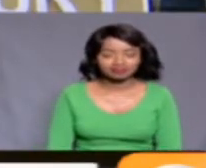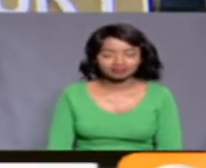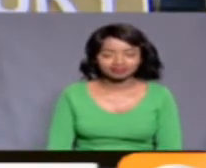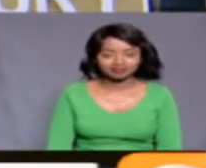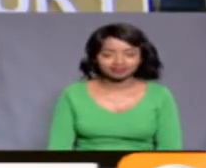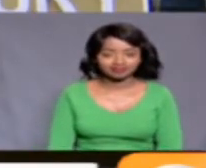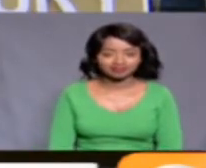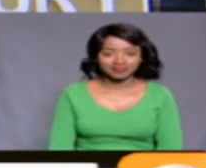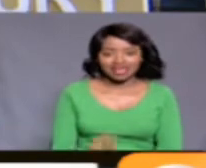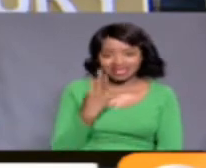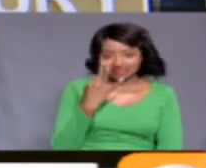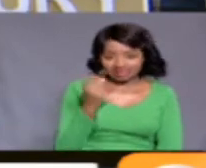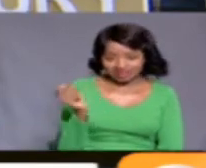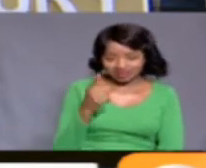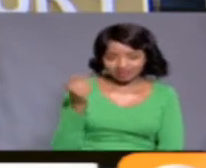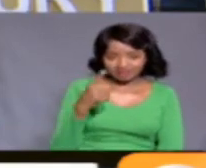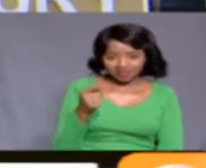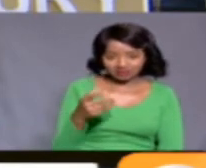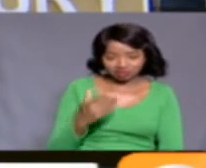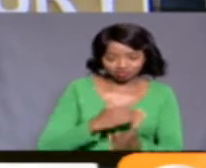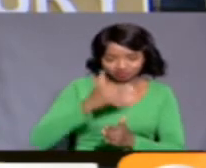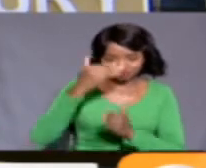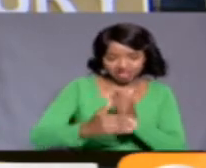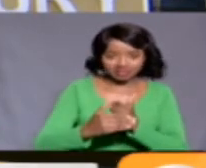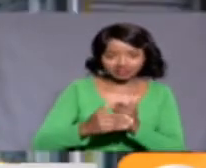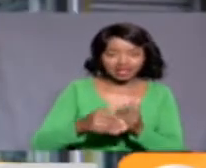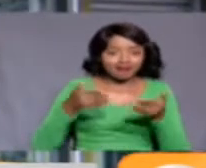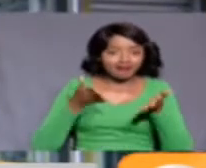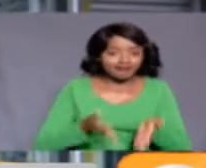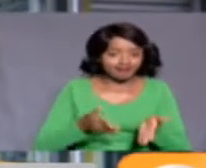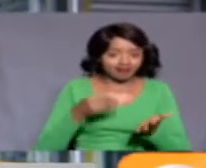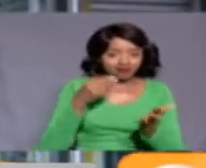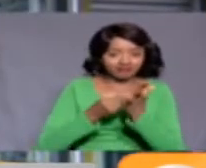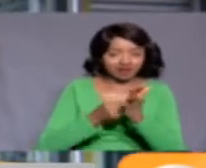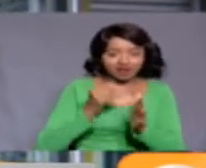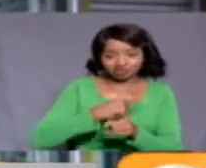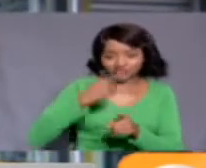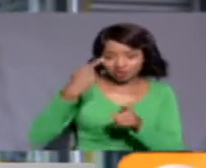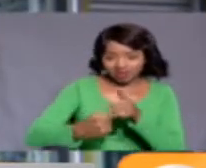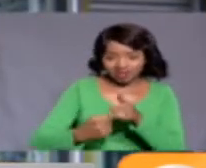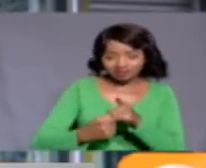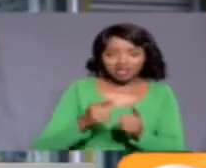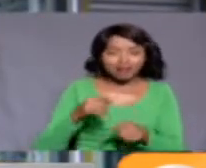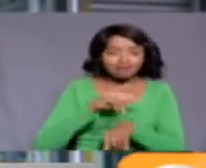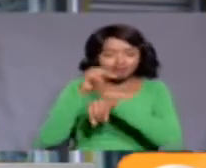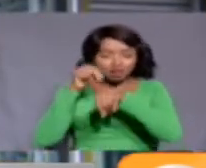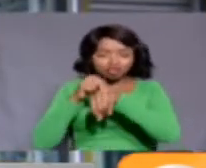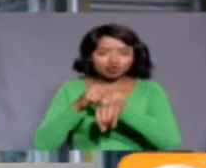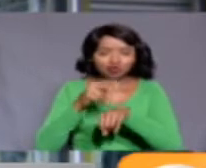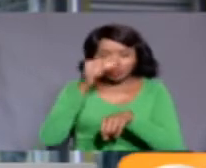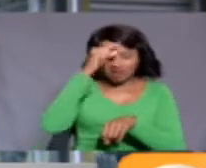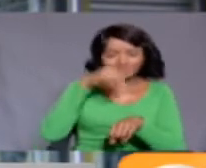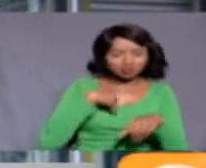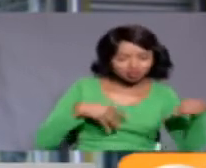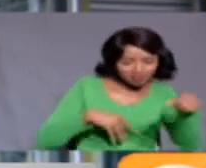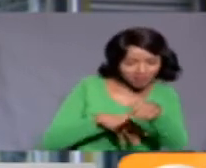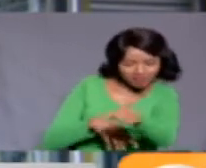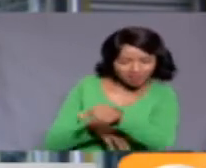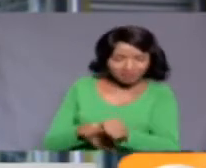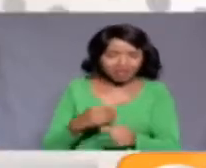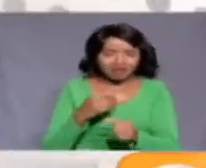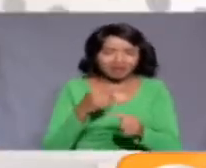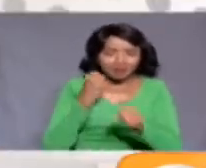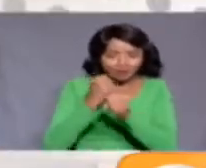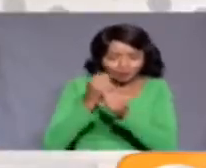With only 3 months to the end of the current financial year, the national government is yet to pay contractors and suppliers in excess of 30 billion